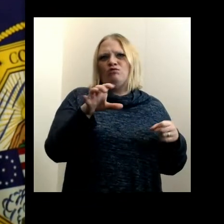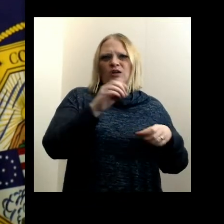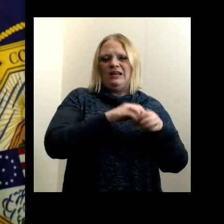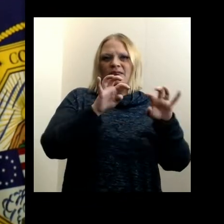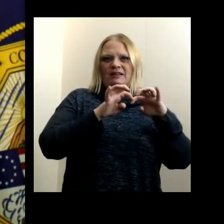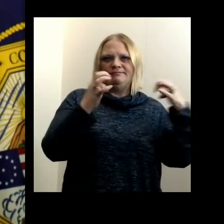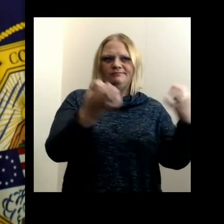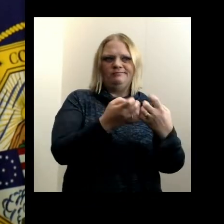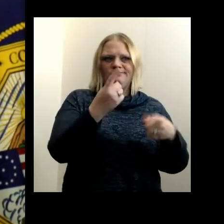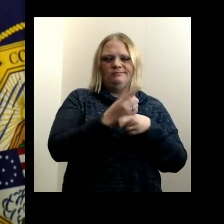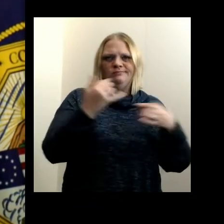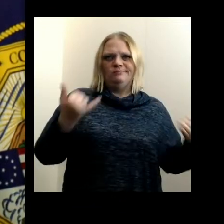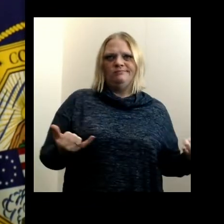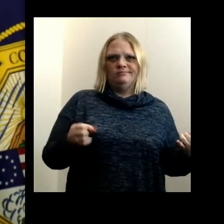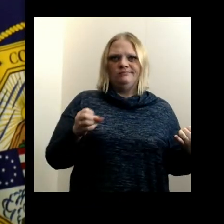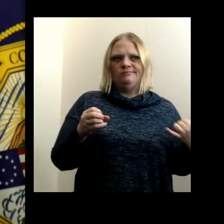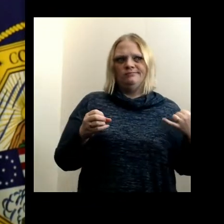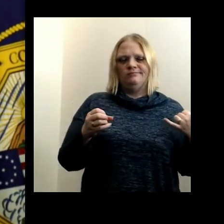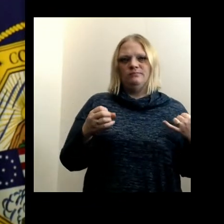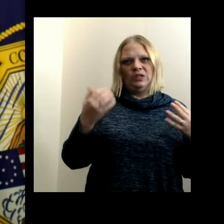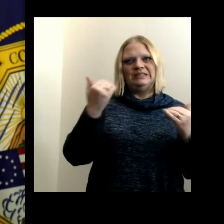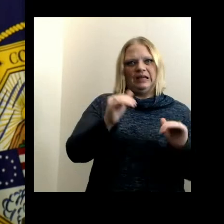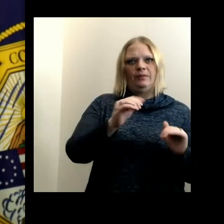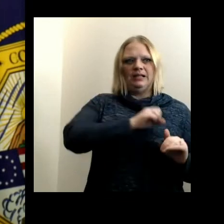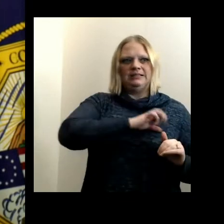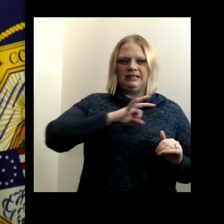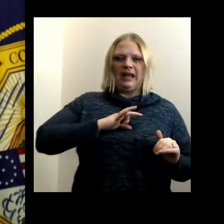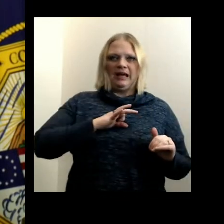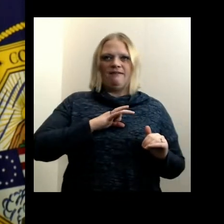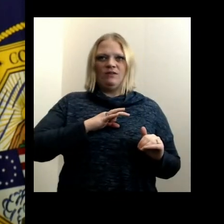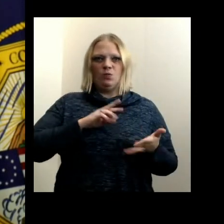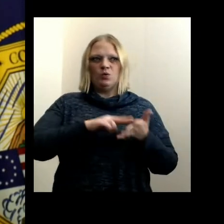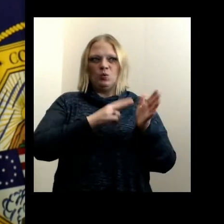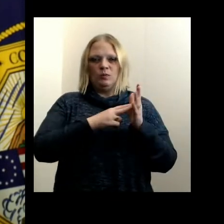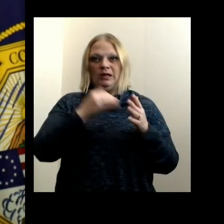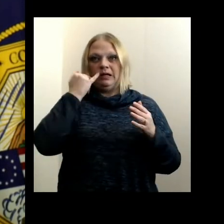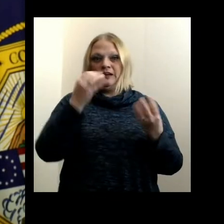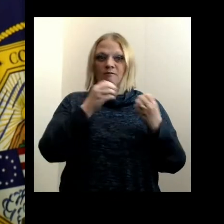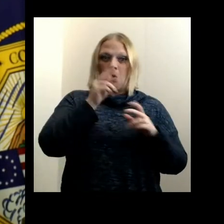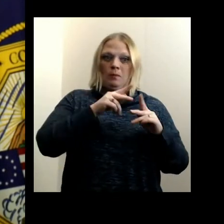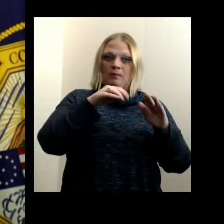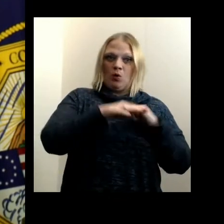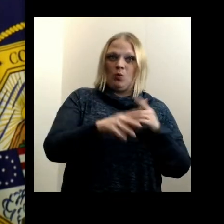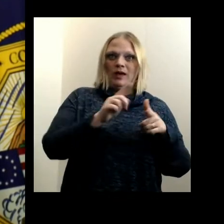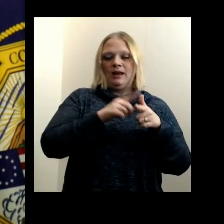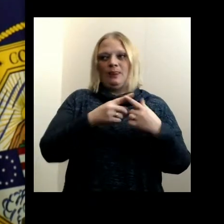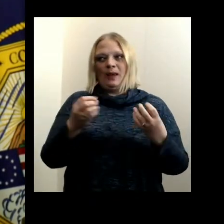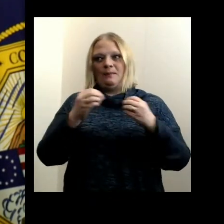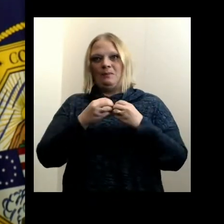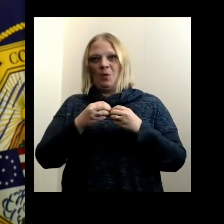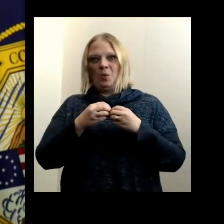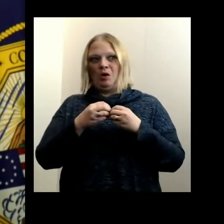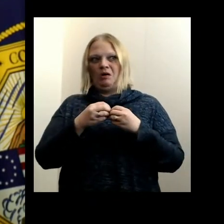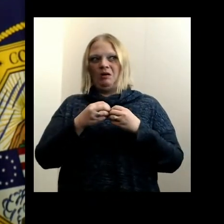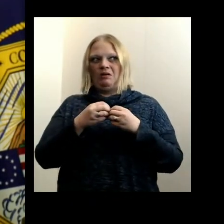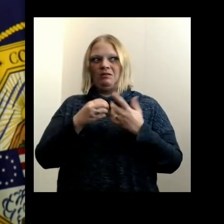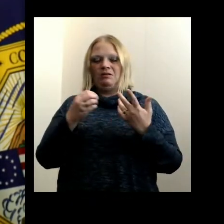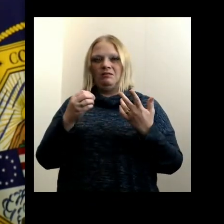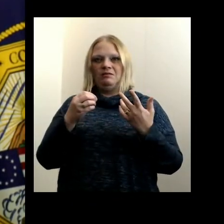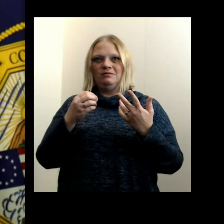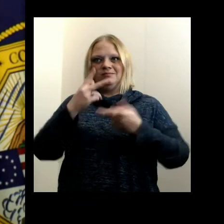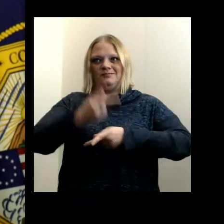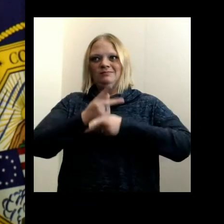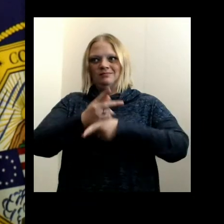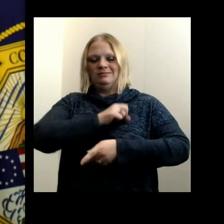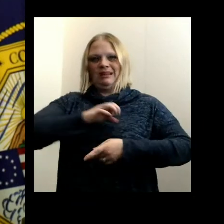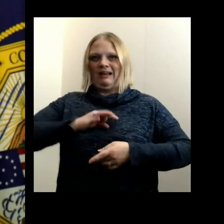now. So we have a limited EMS staff. We'd have to bring folks in and get them scheduled from